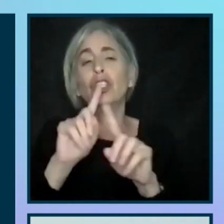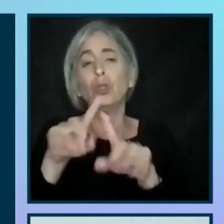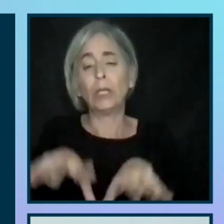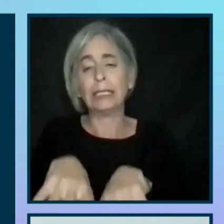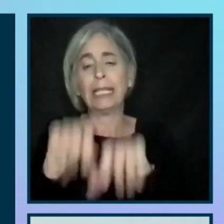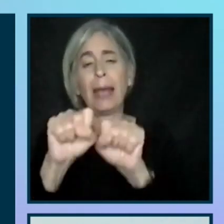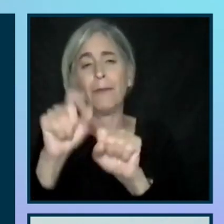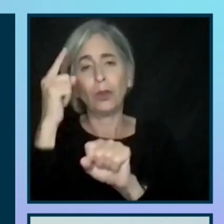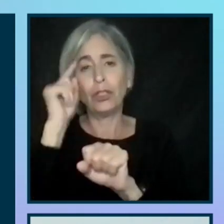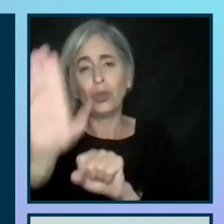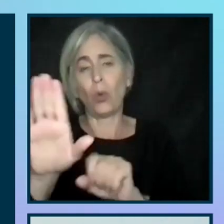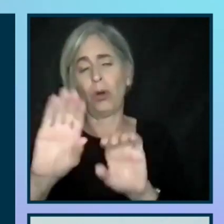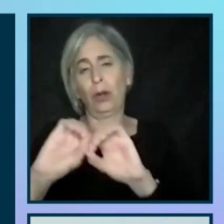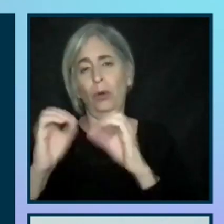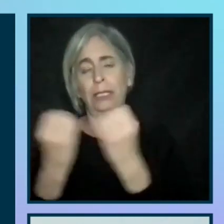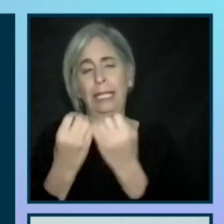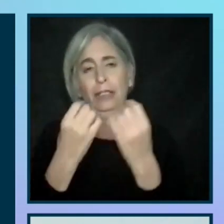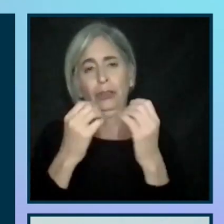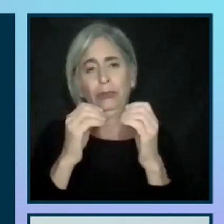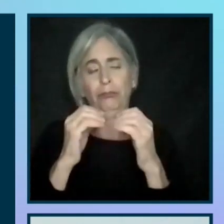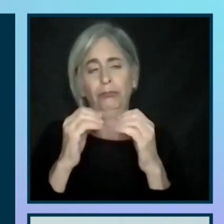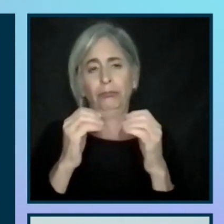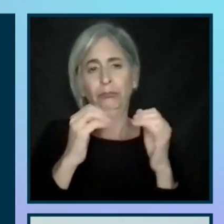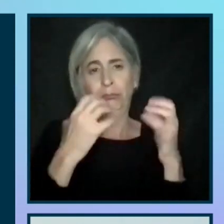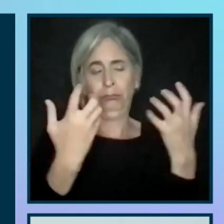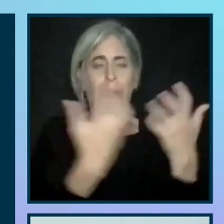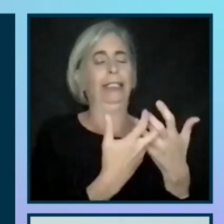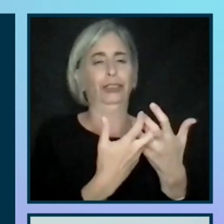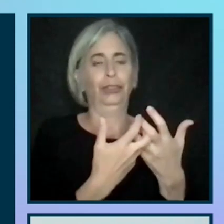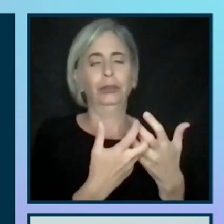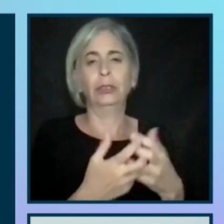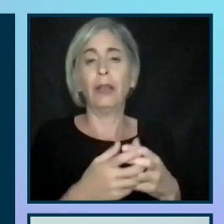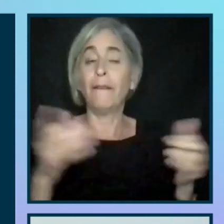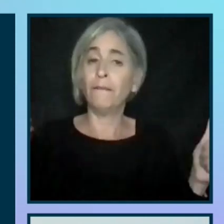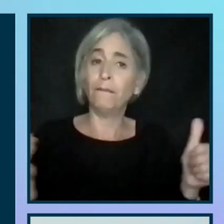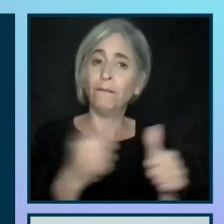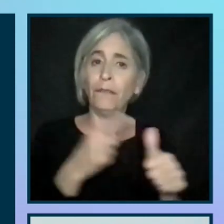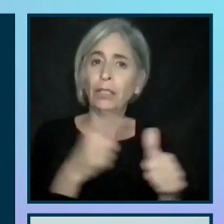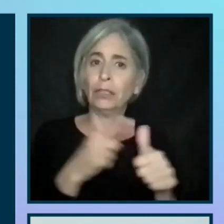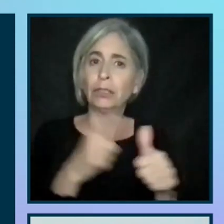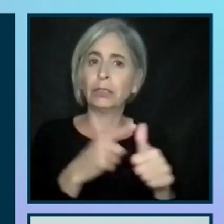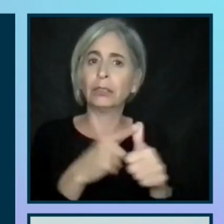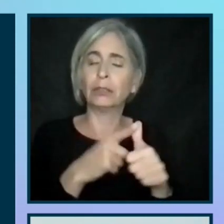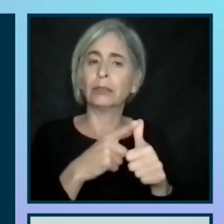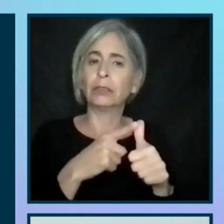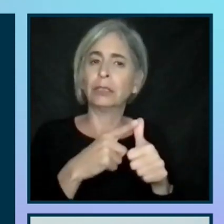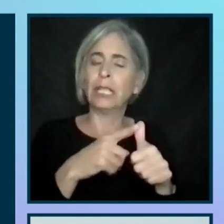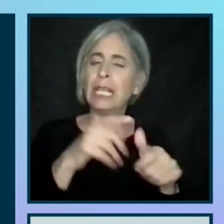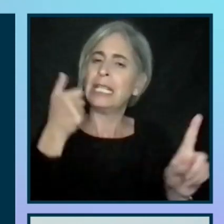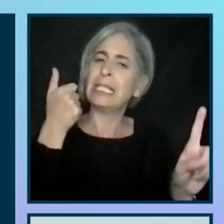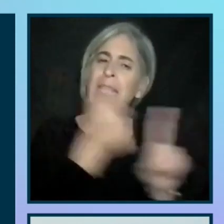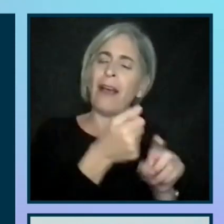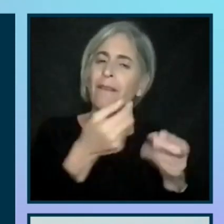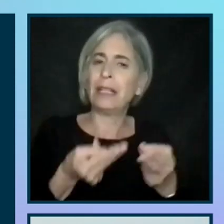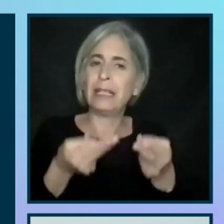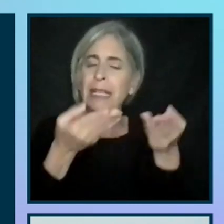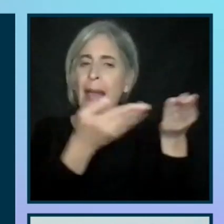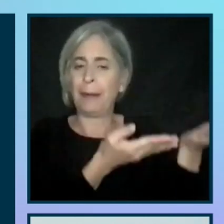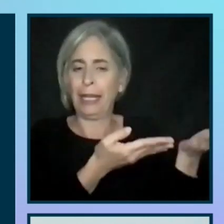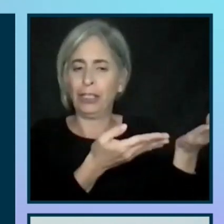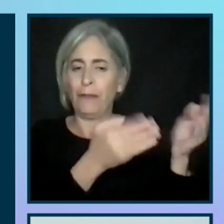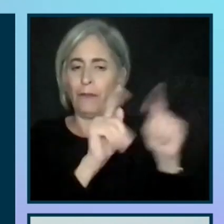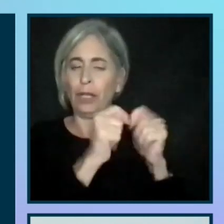your organization. So first, call for self-nomination from team members.